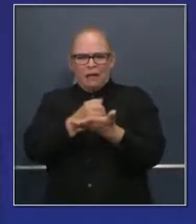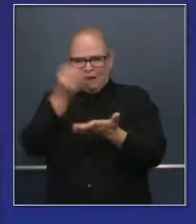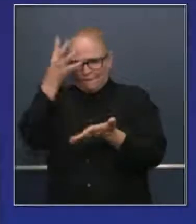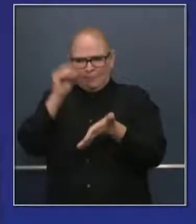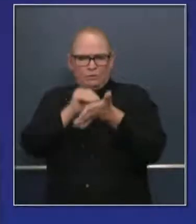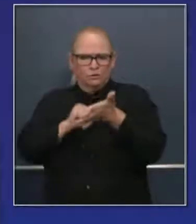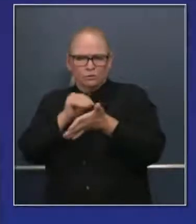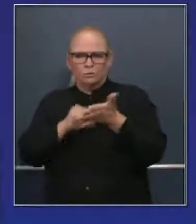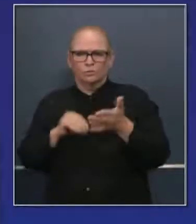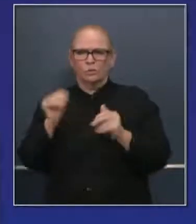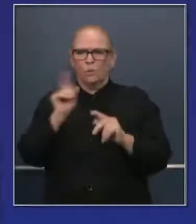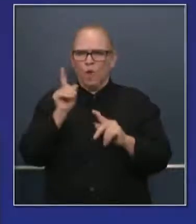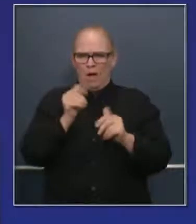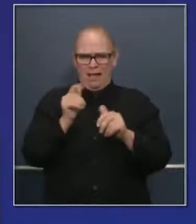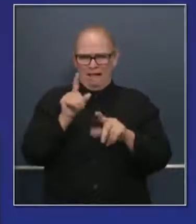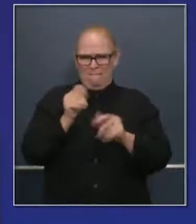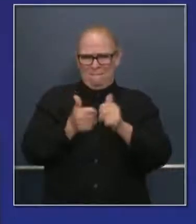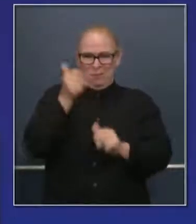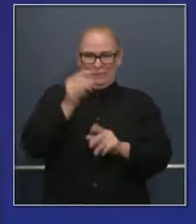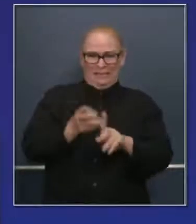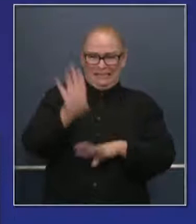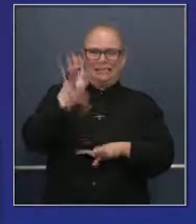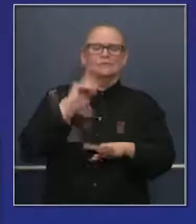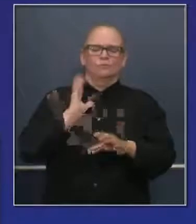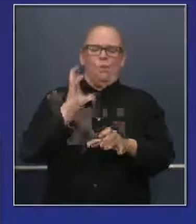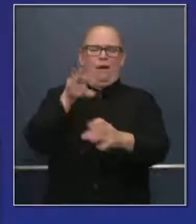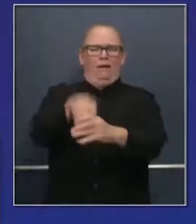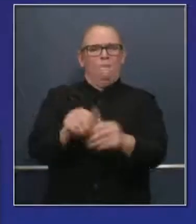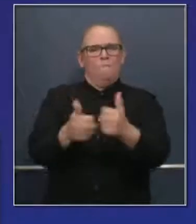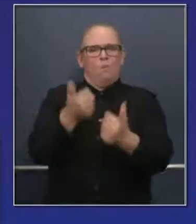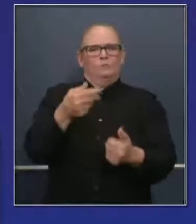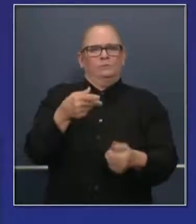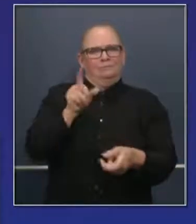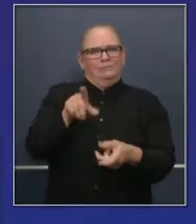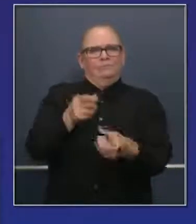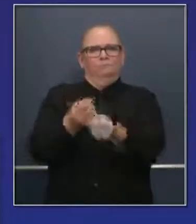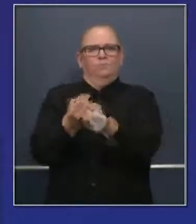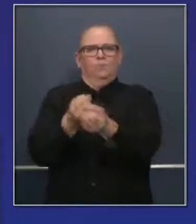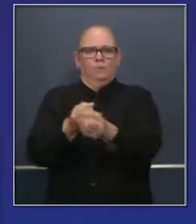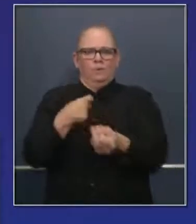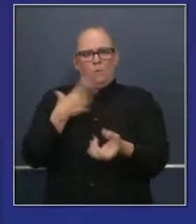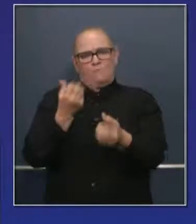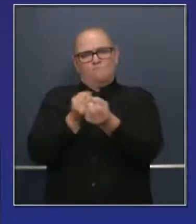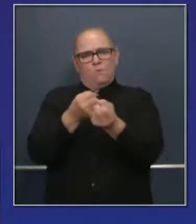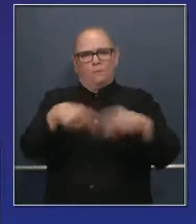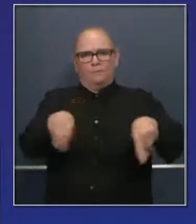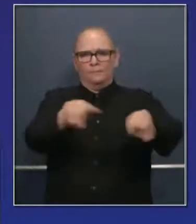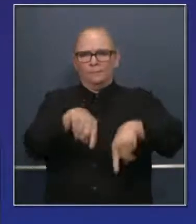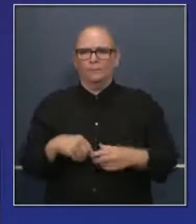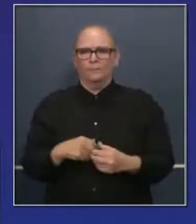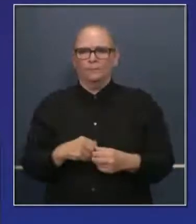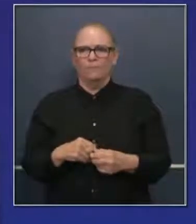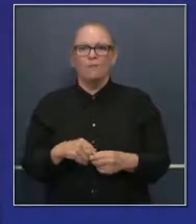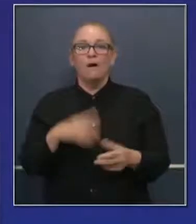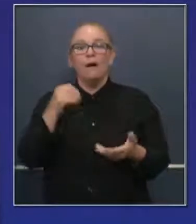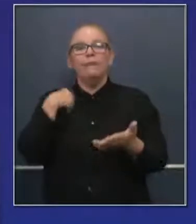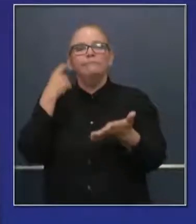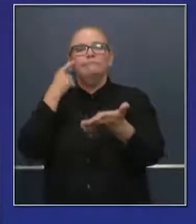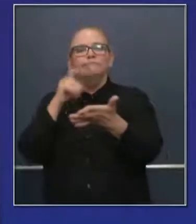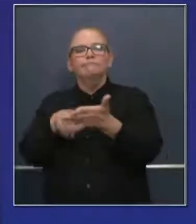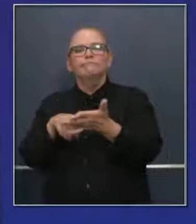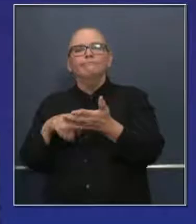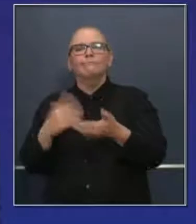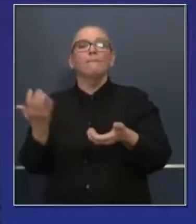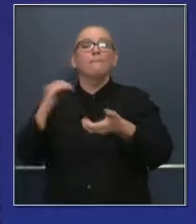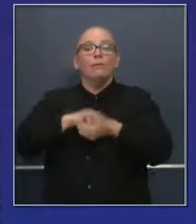whatever gaps may exist or persist in their respective communities. But more important than anything else, identifying partners, not just